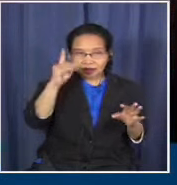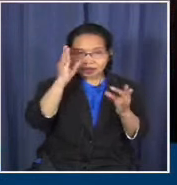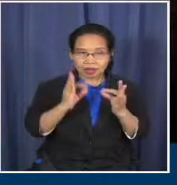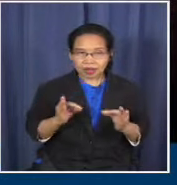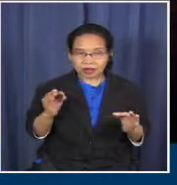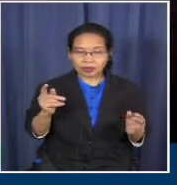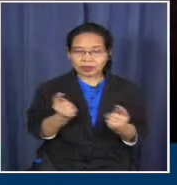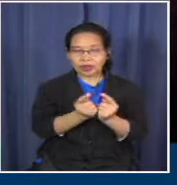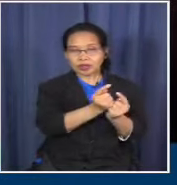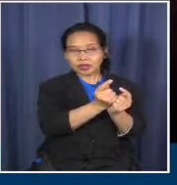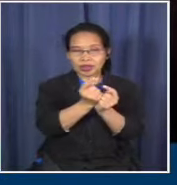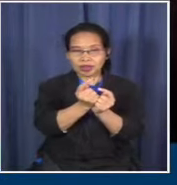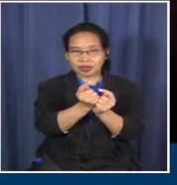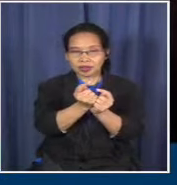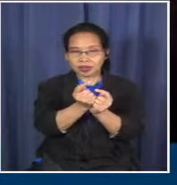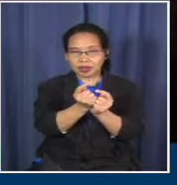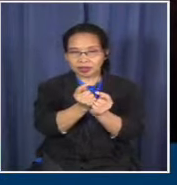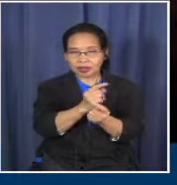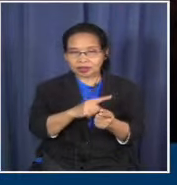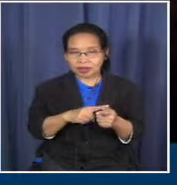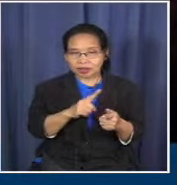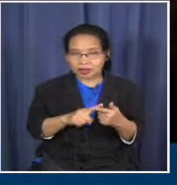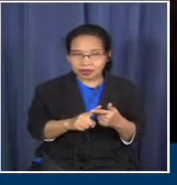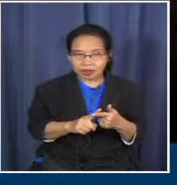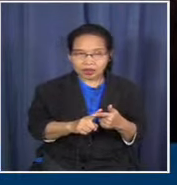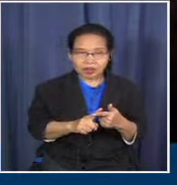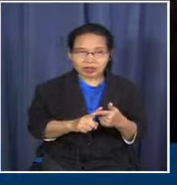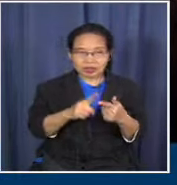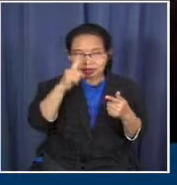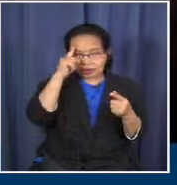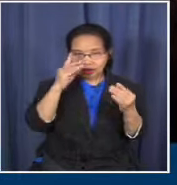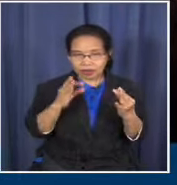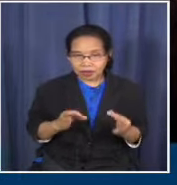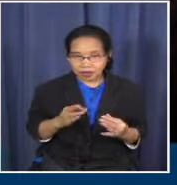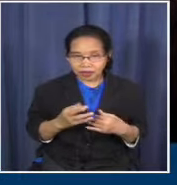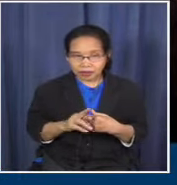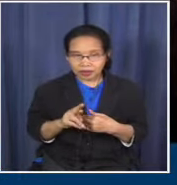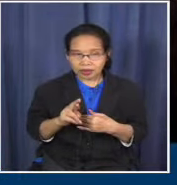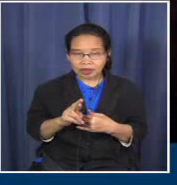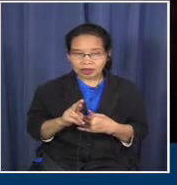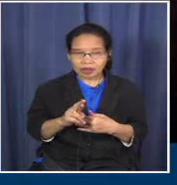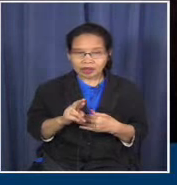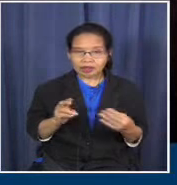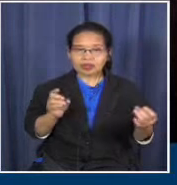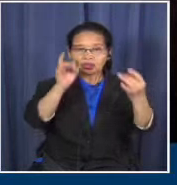Imagine nothing decided to pack tightly together, and then